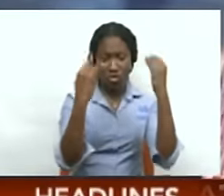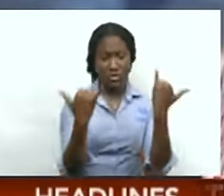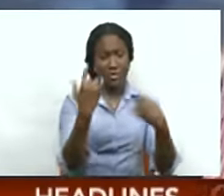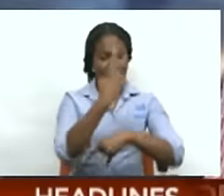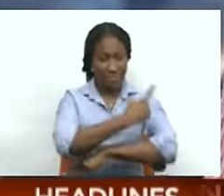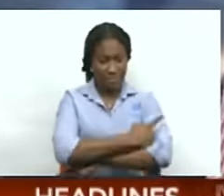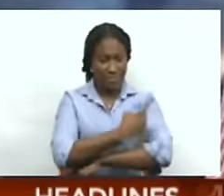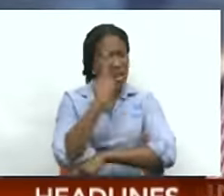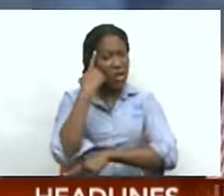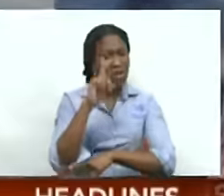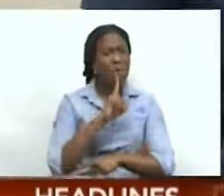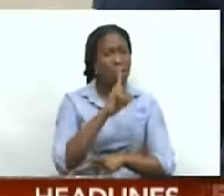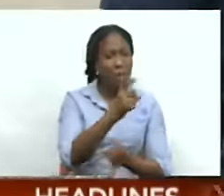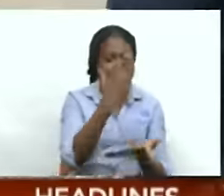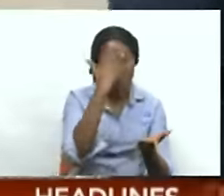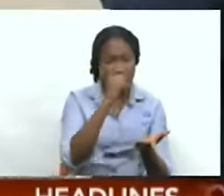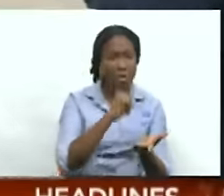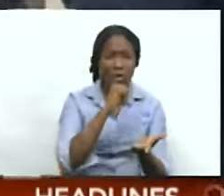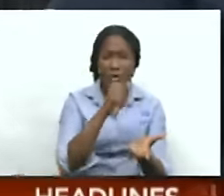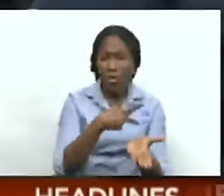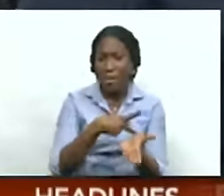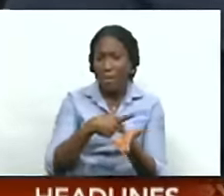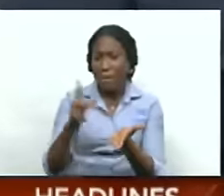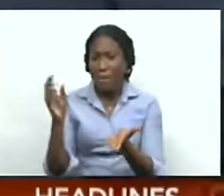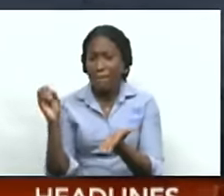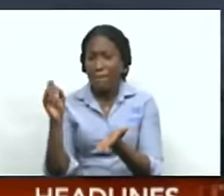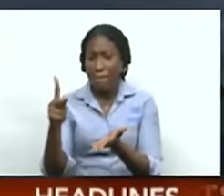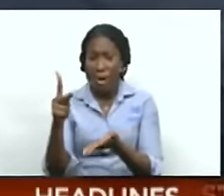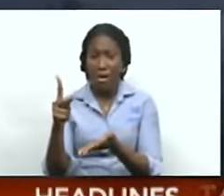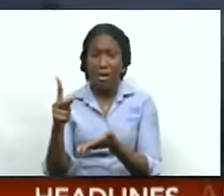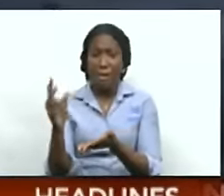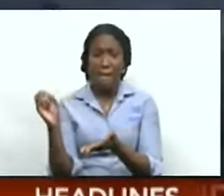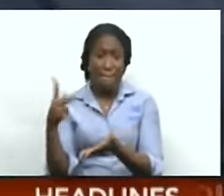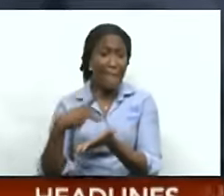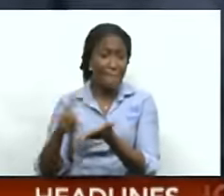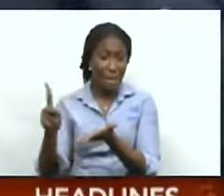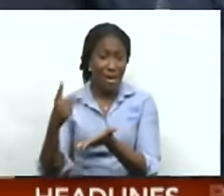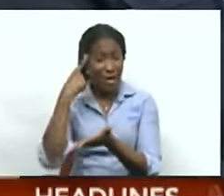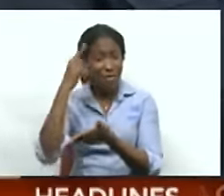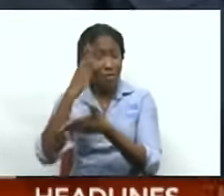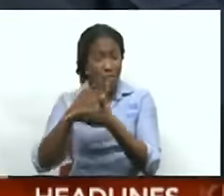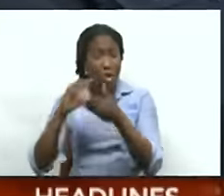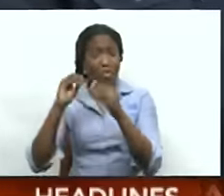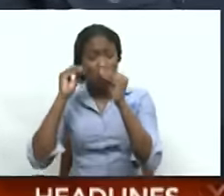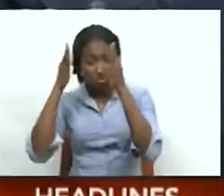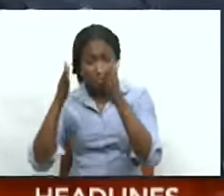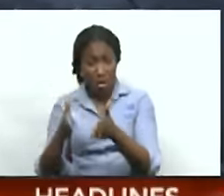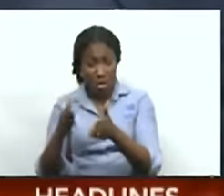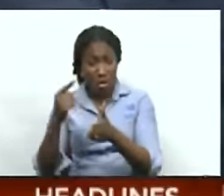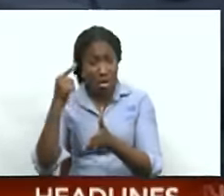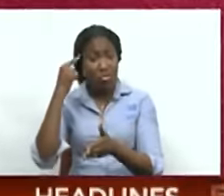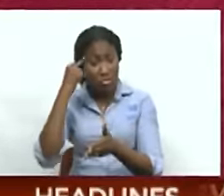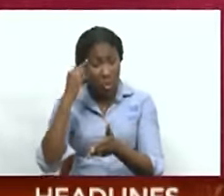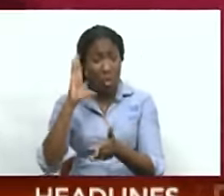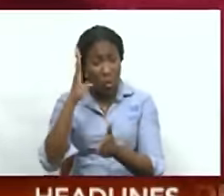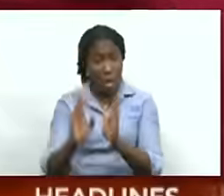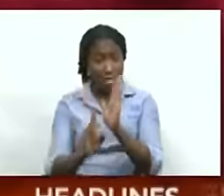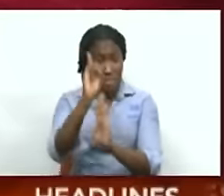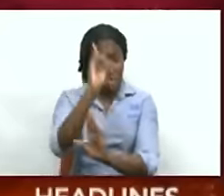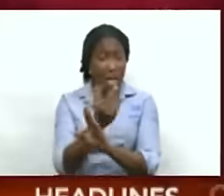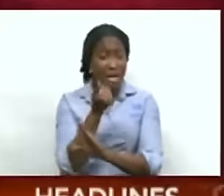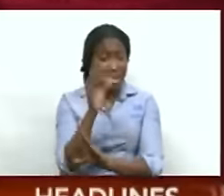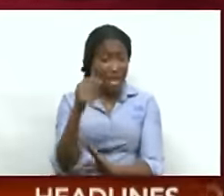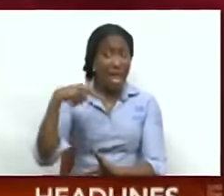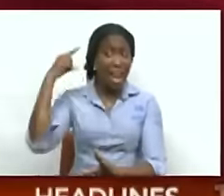its members. Teachers were expected to receive their payments on December 19th last year, but there was a delay for some, pushing the